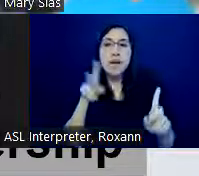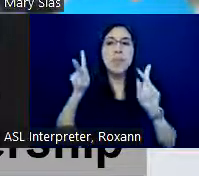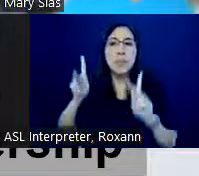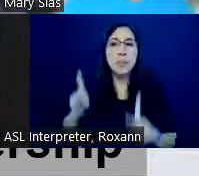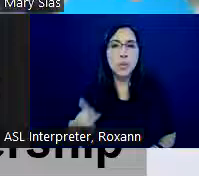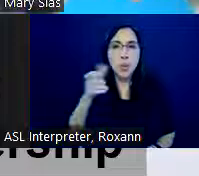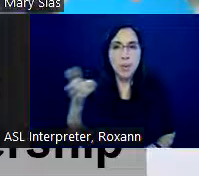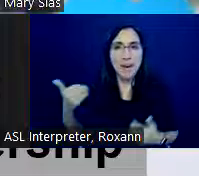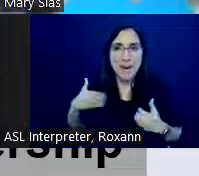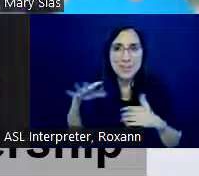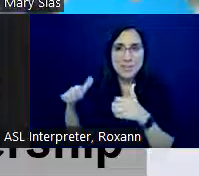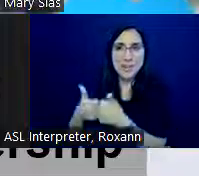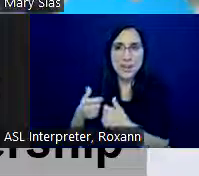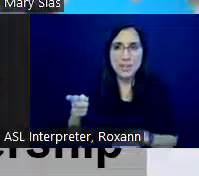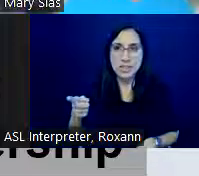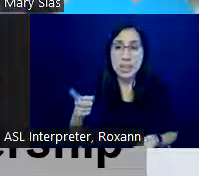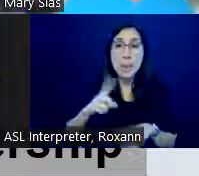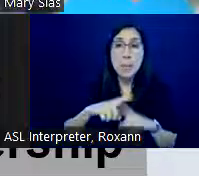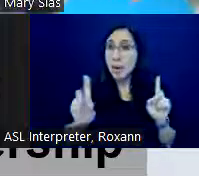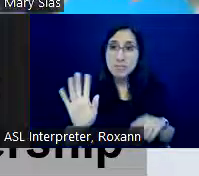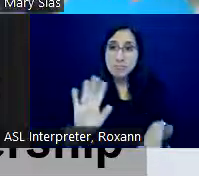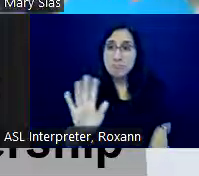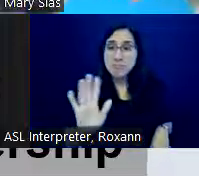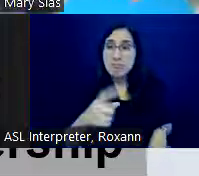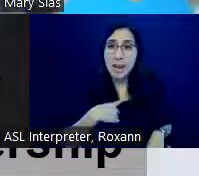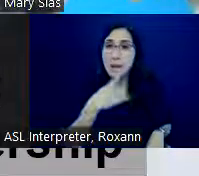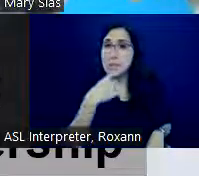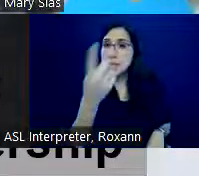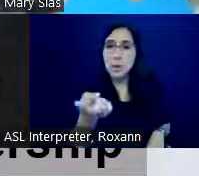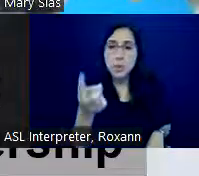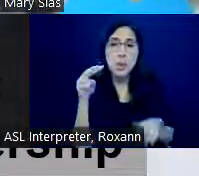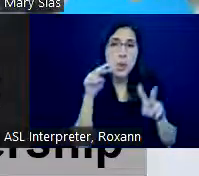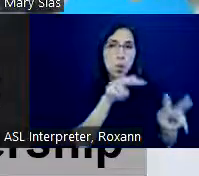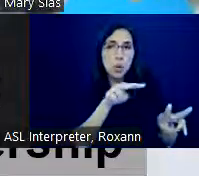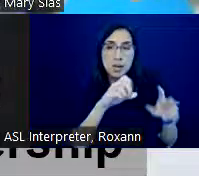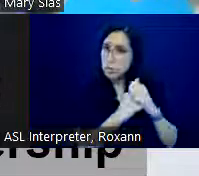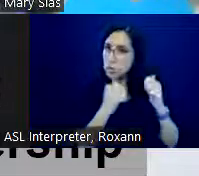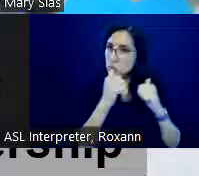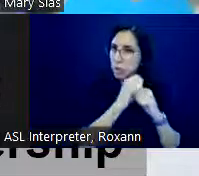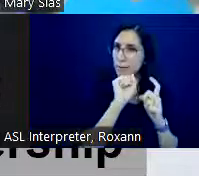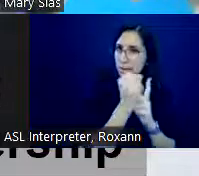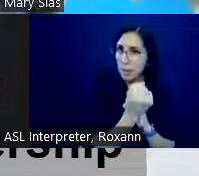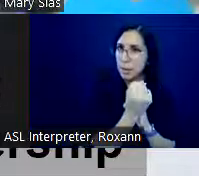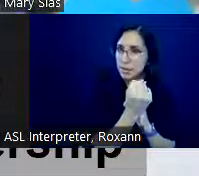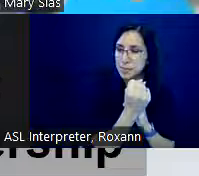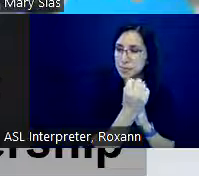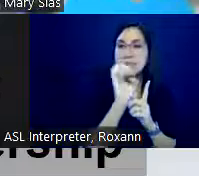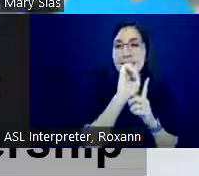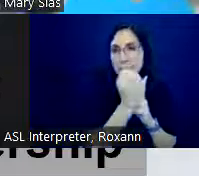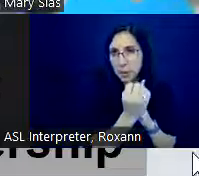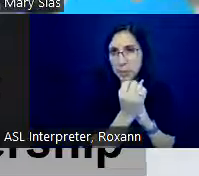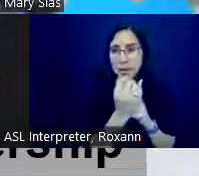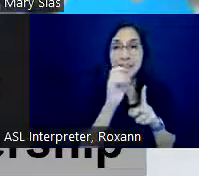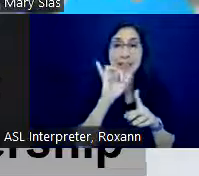challenge. But I say, if you're looking at a structured environment, then an